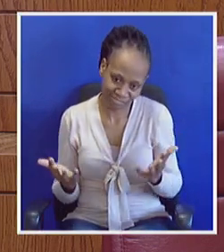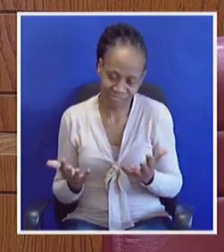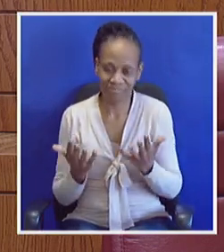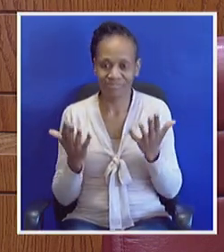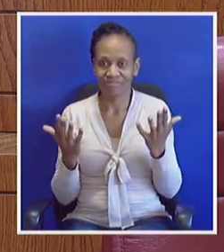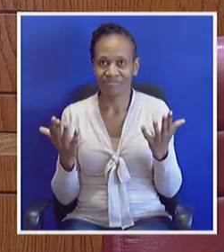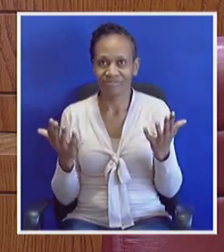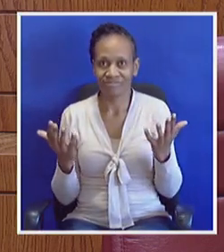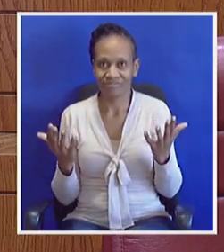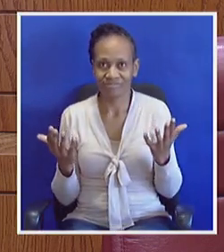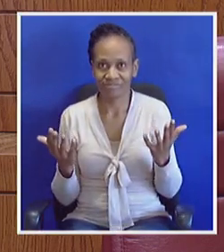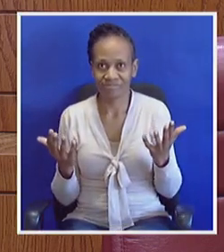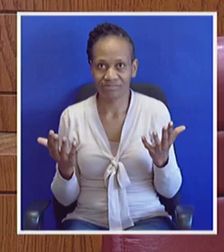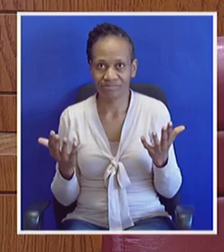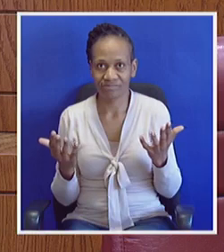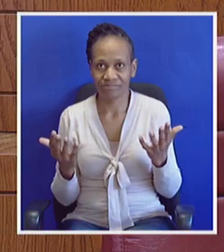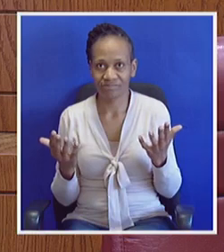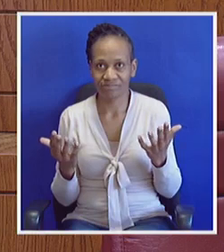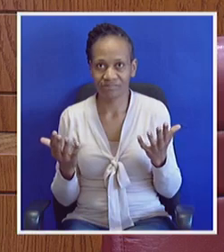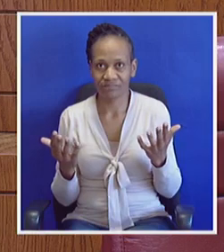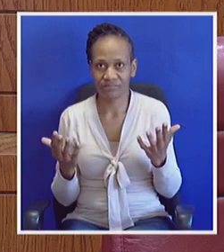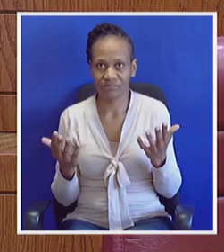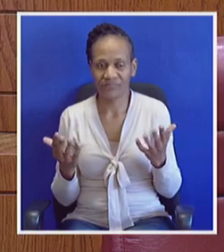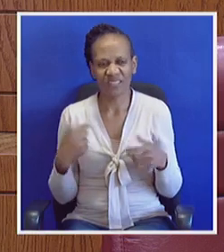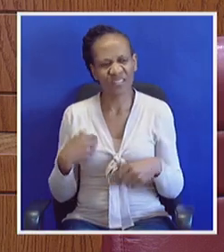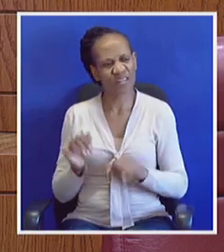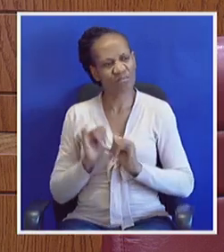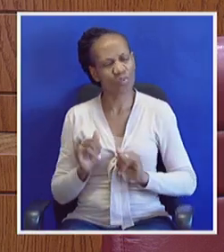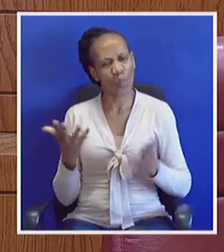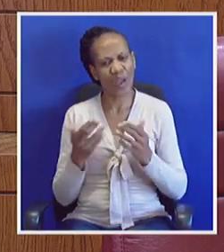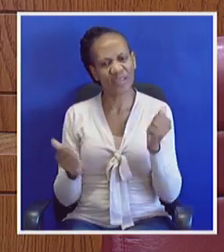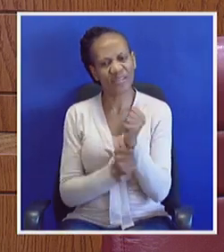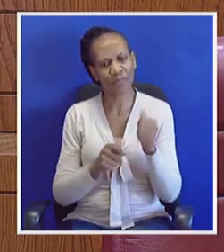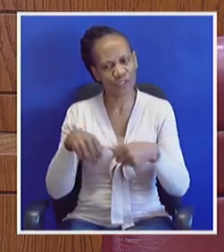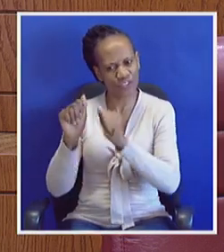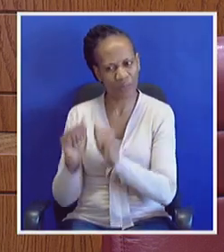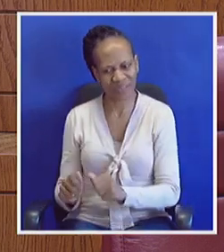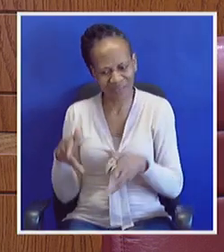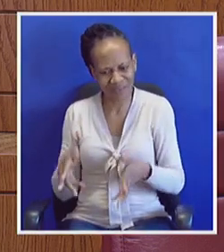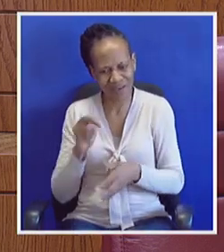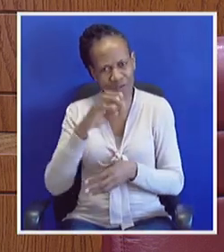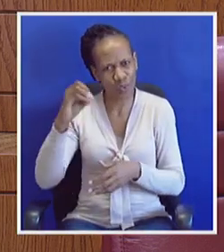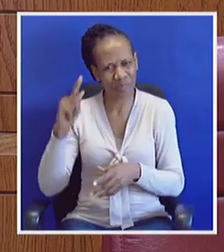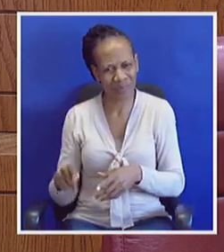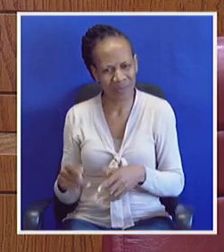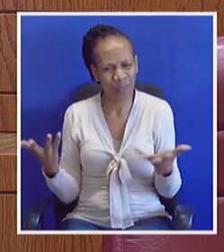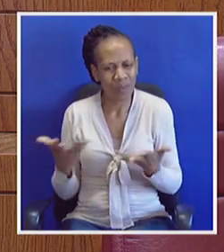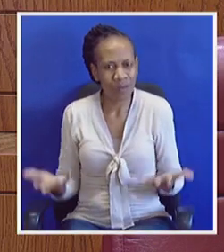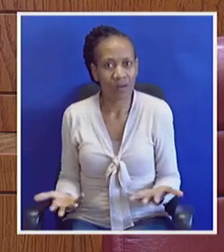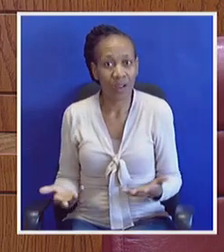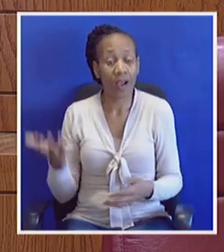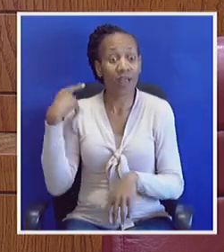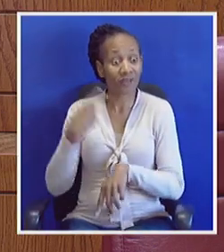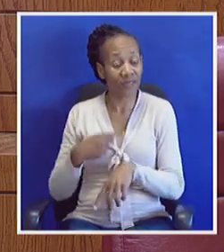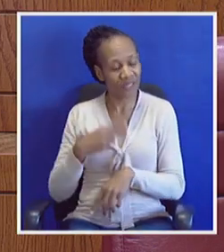missing the deputy chairperson of the house. It has been long. The last time we saw him, it was when we